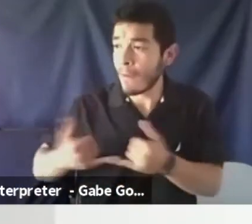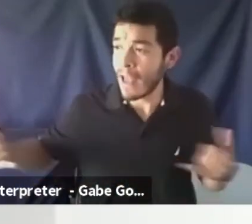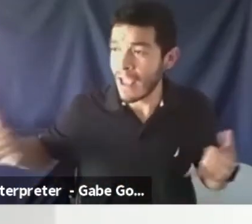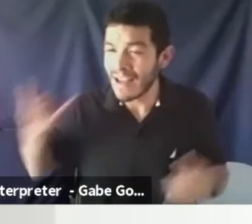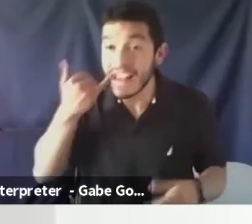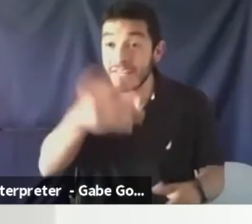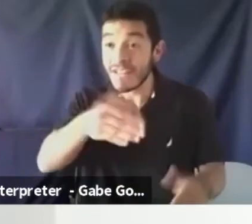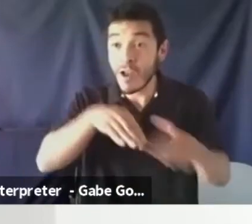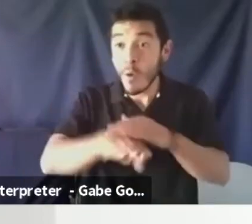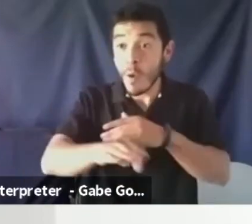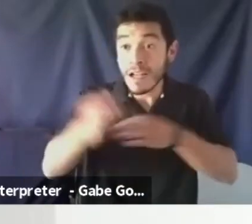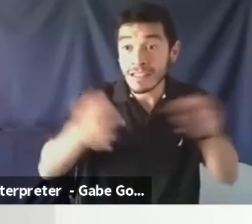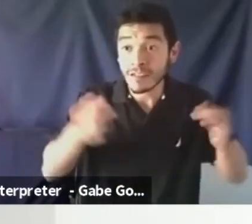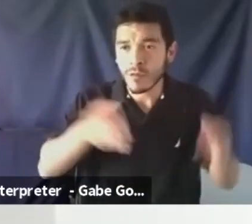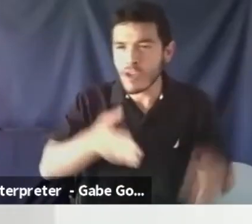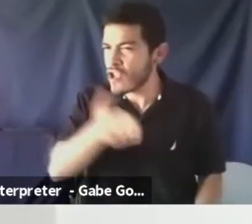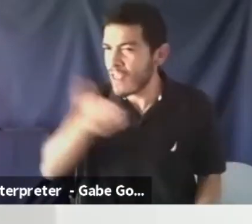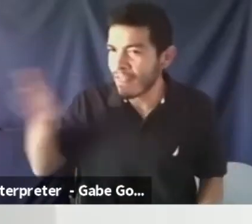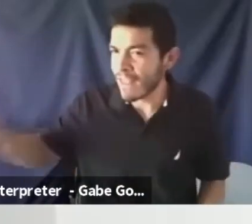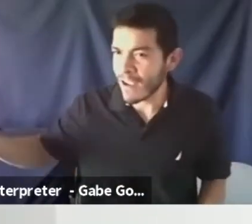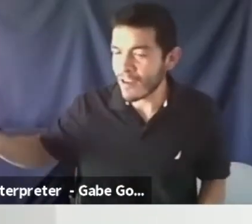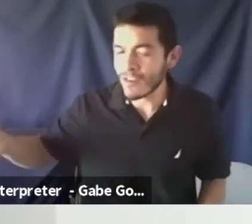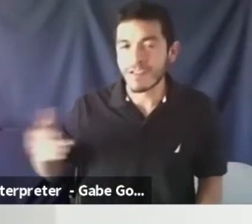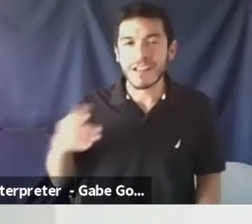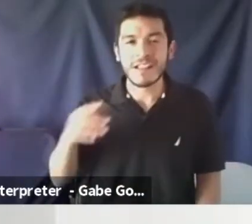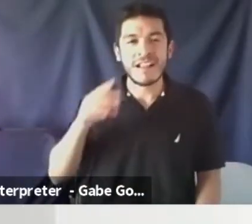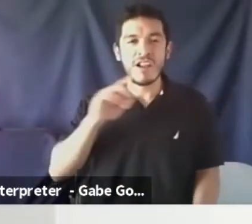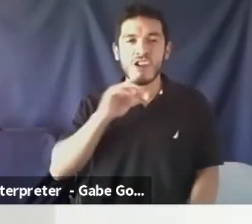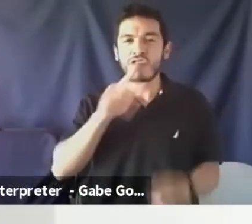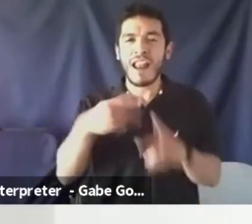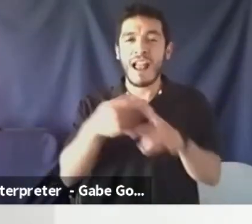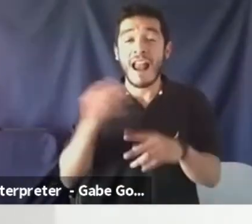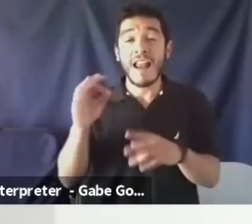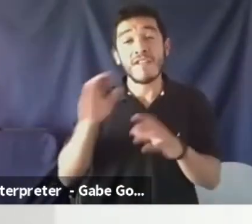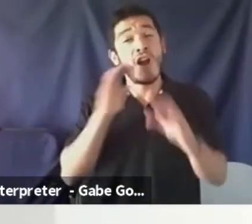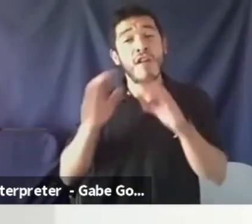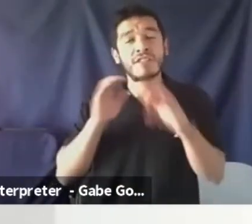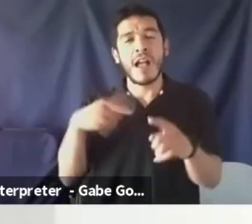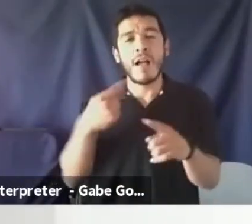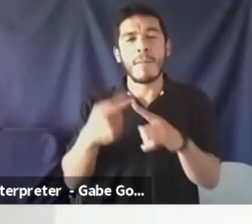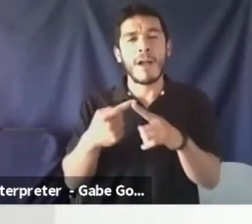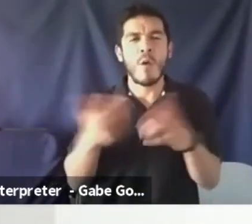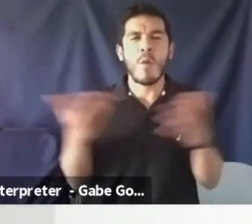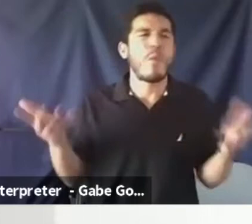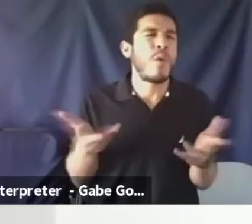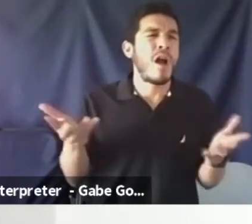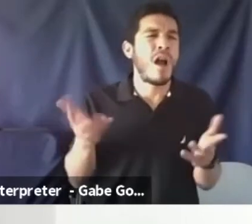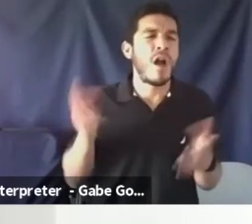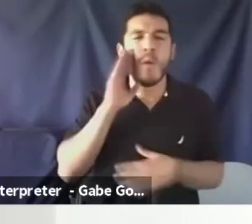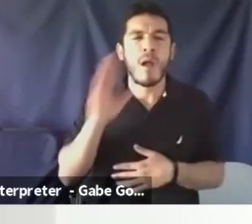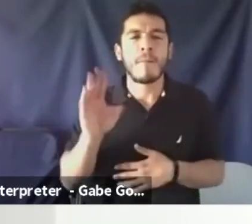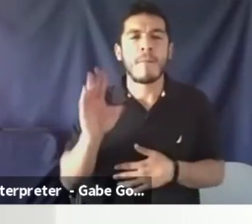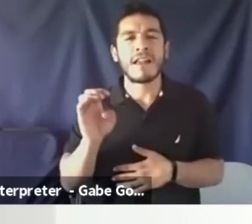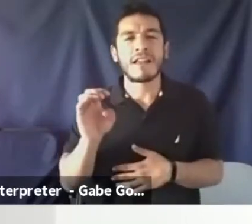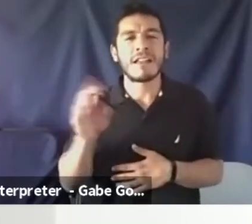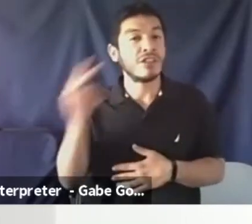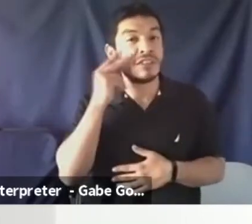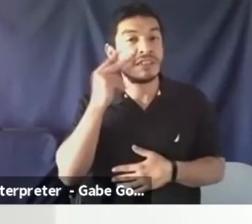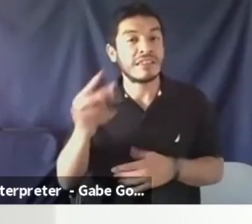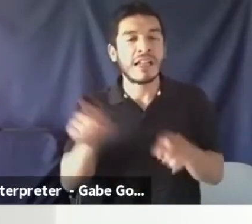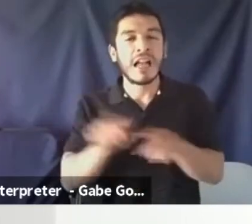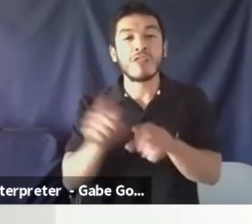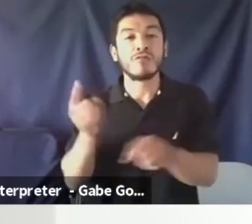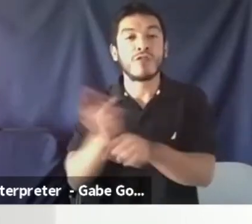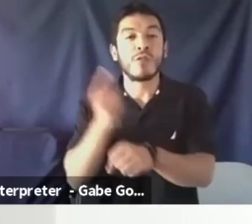tense situation, she's there. And it was actually a bit of a conversation about what would have been seen as appropriate,